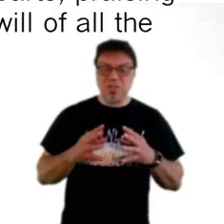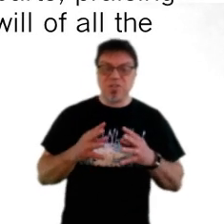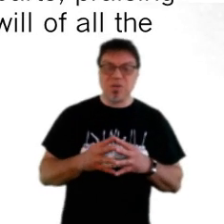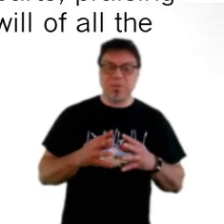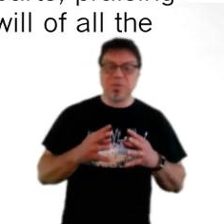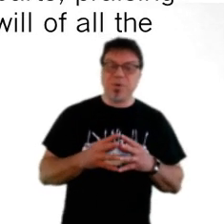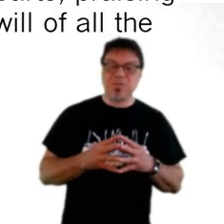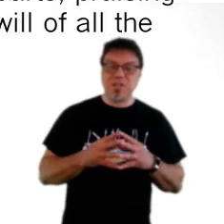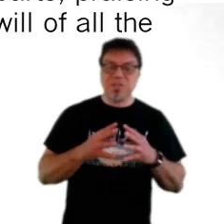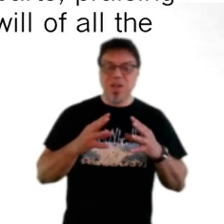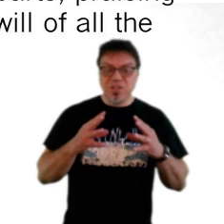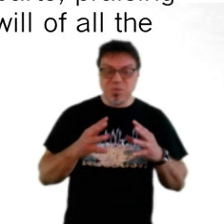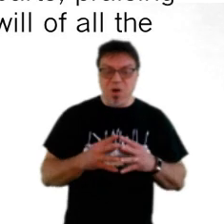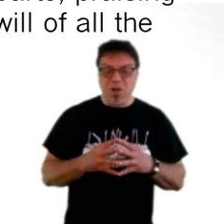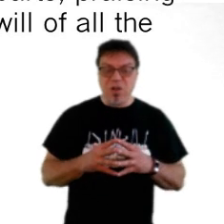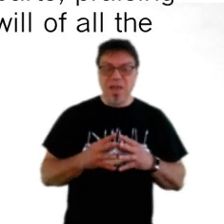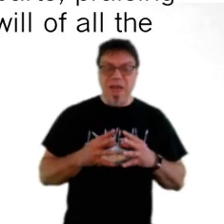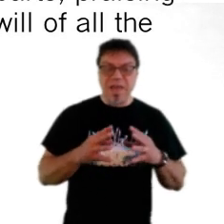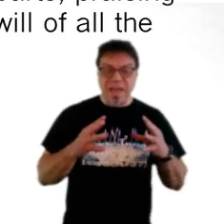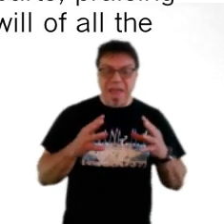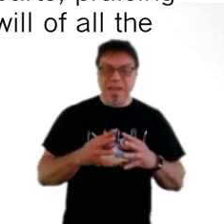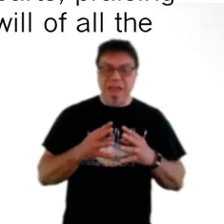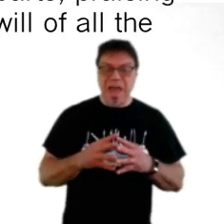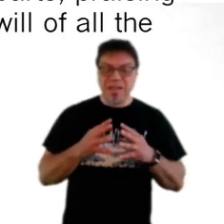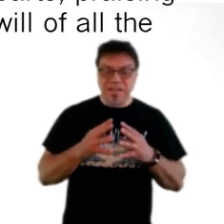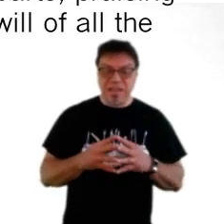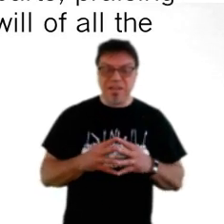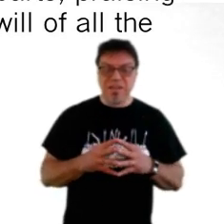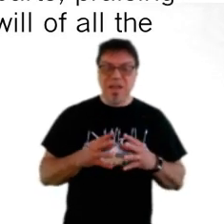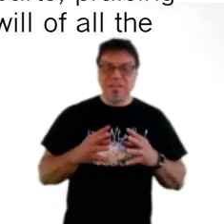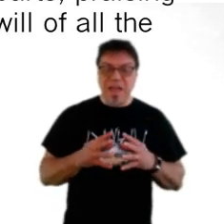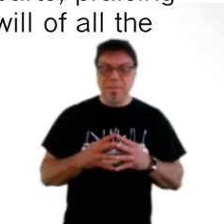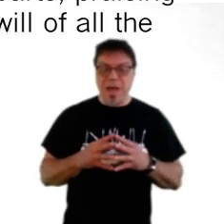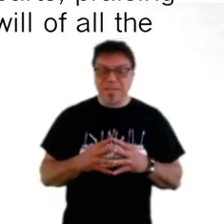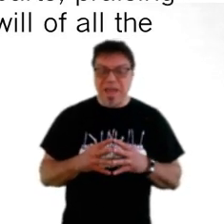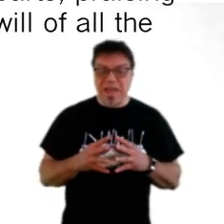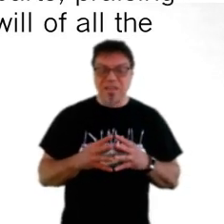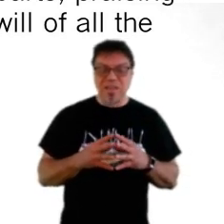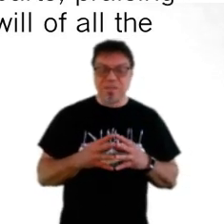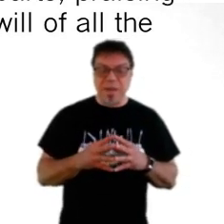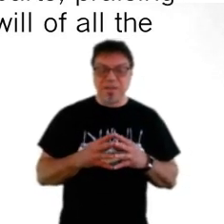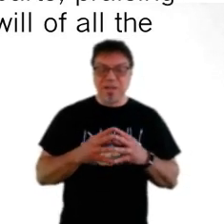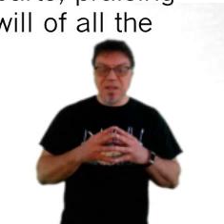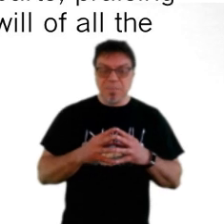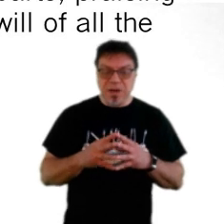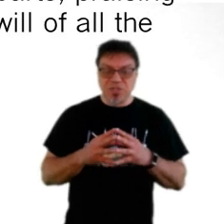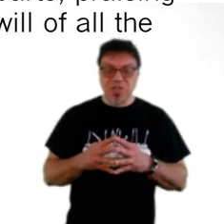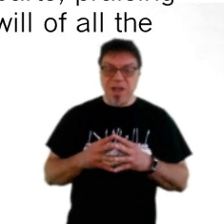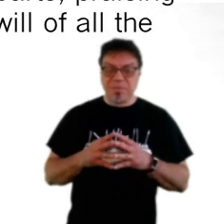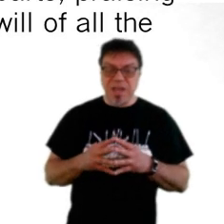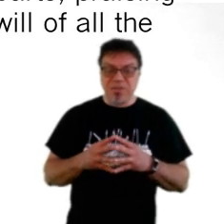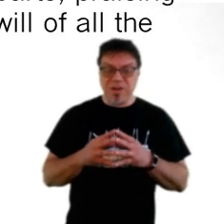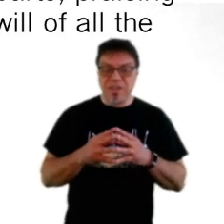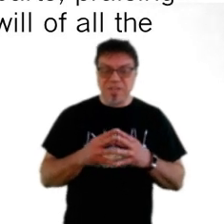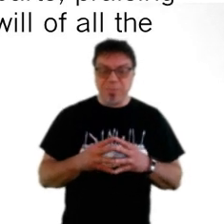goods and distribute the proceeds to all as any had need. Day by day, as they spent much